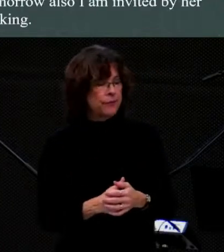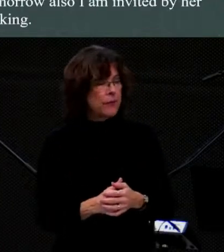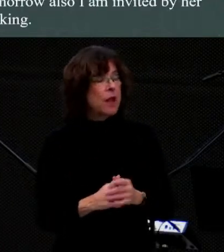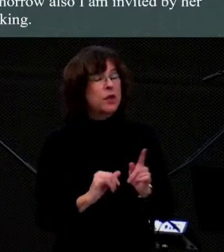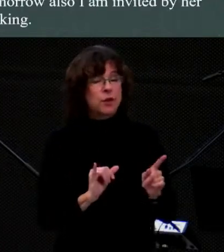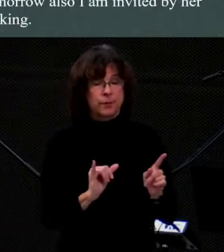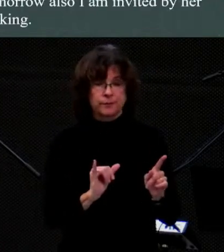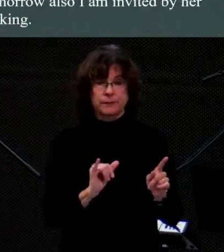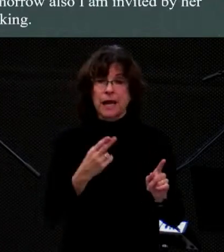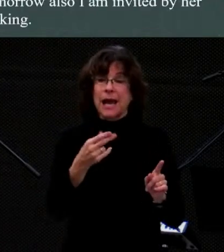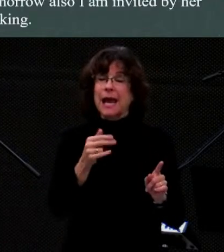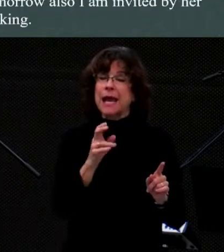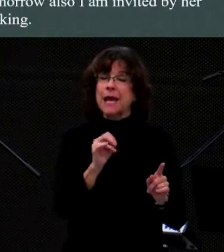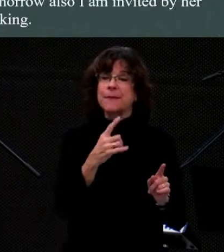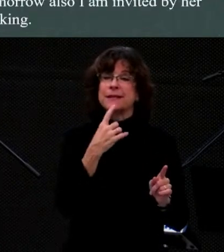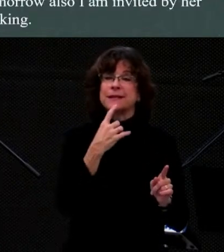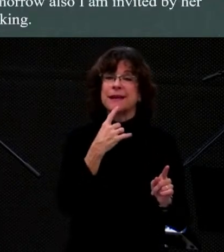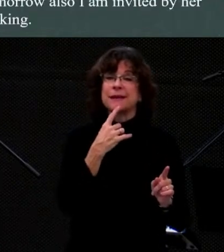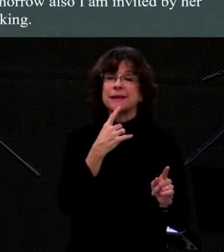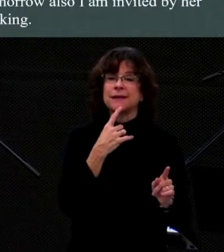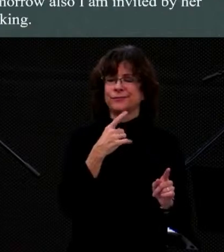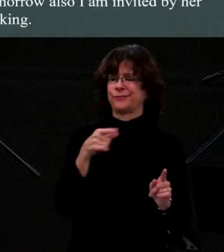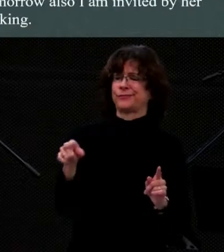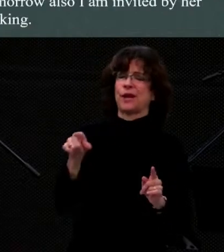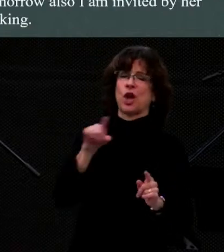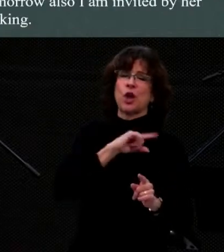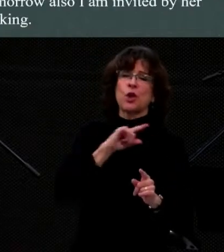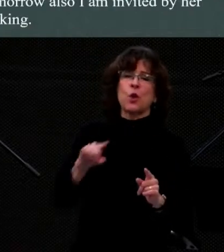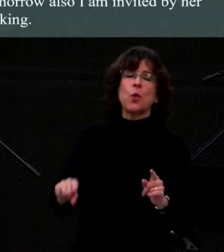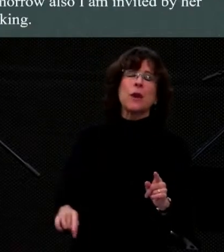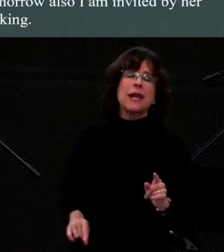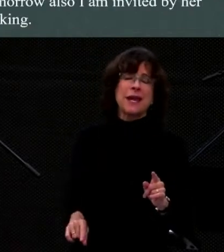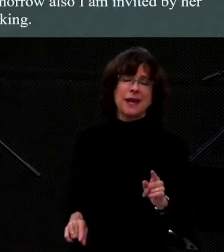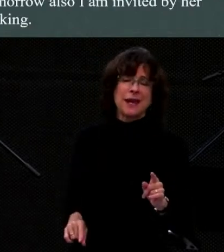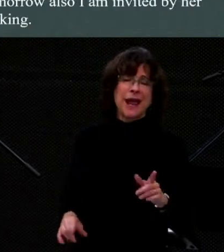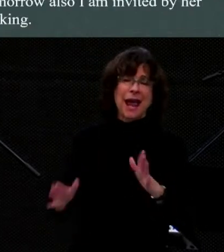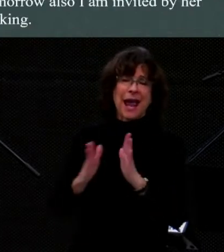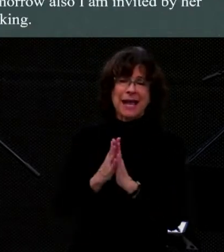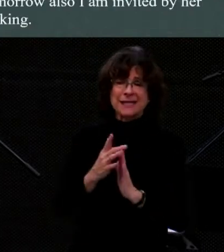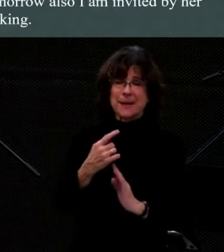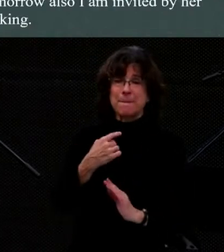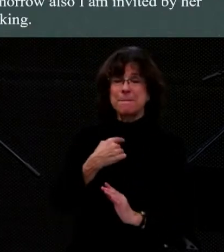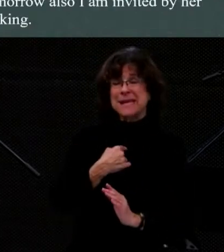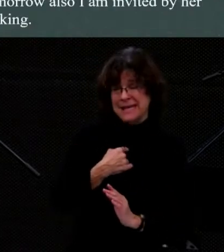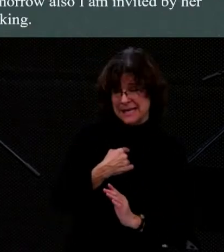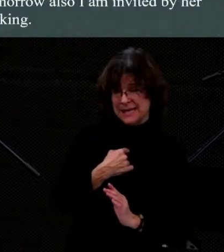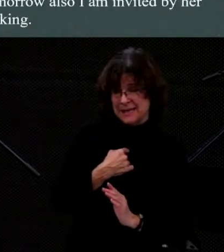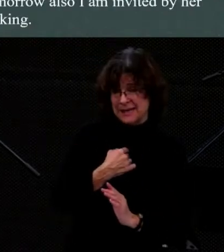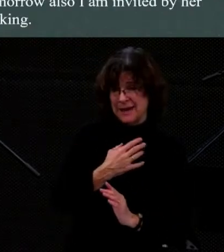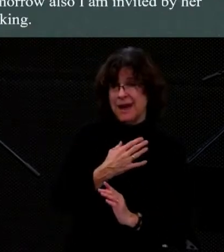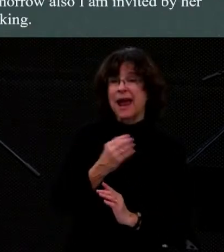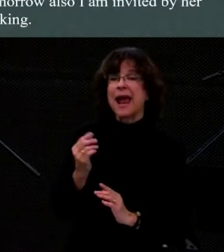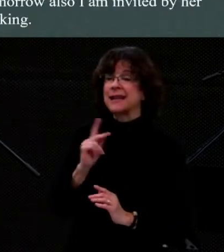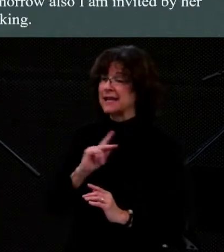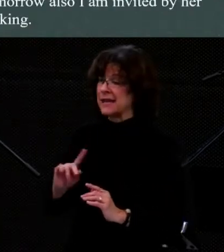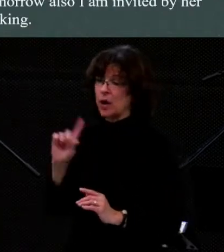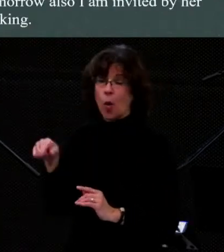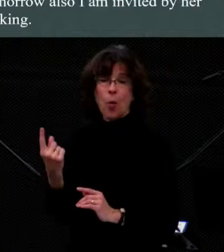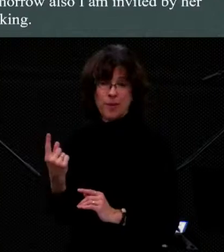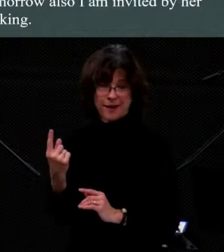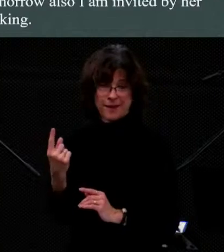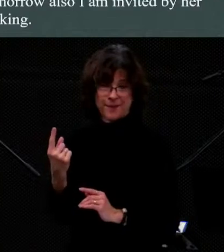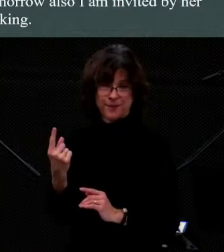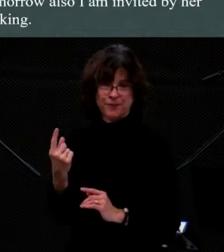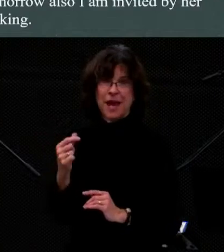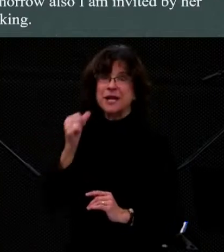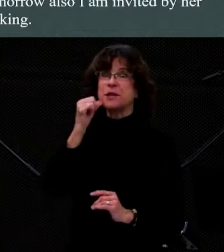Then Haman said, "Even Queen Esther, let no one but me come with the king to the feast she prepared. And tomorrow